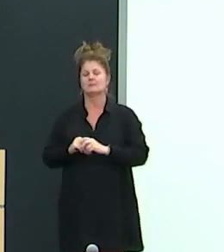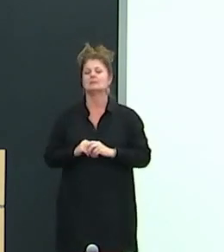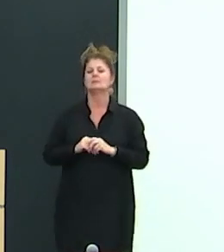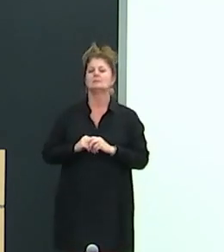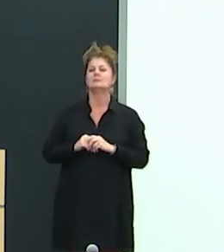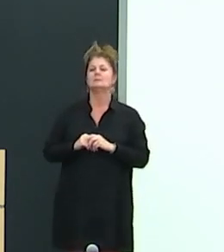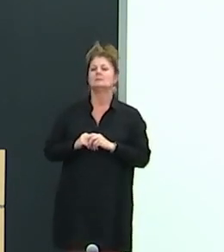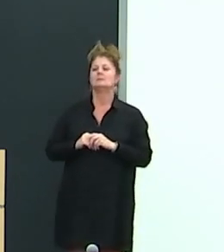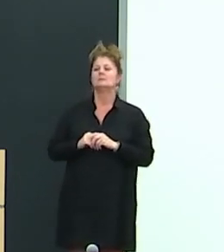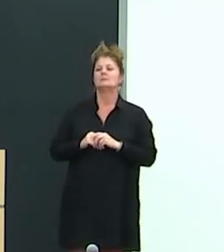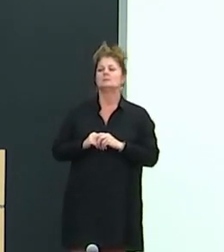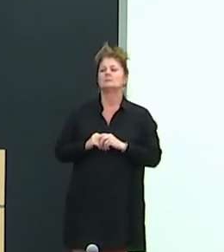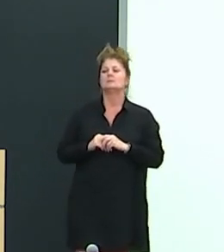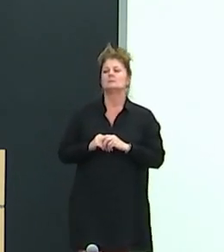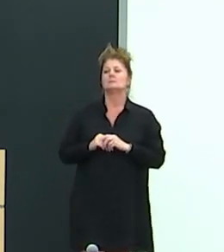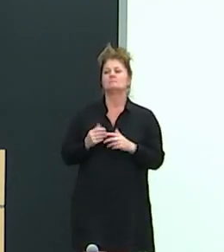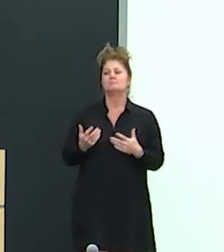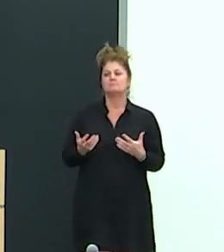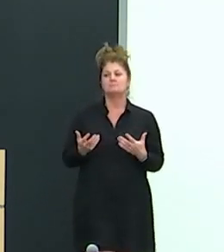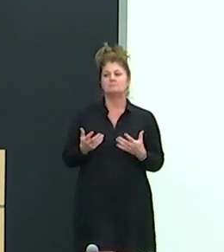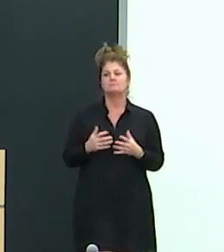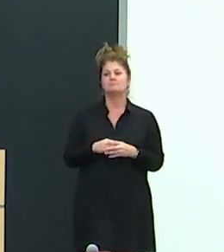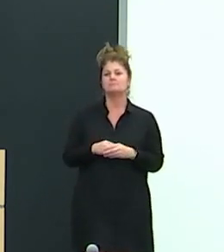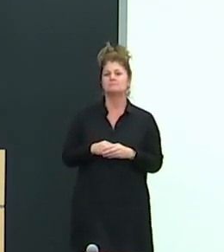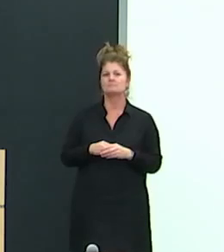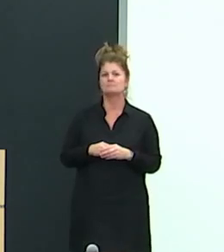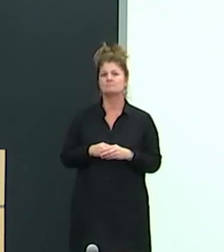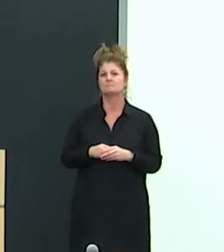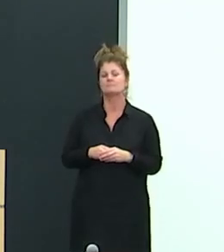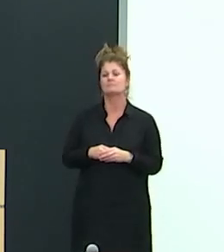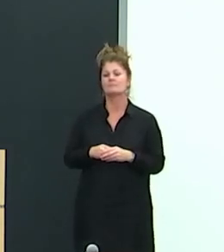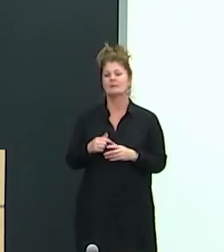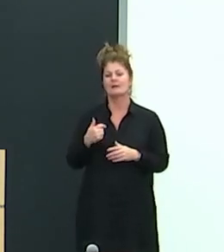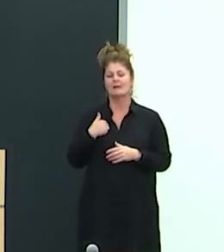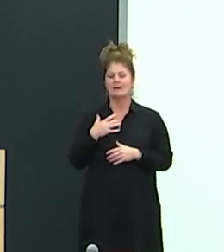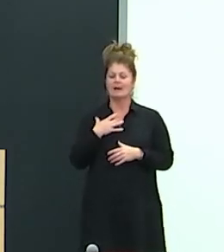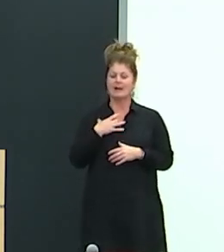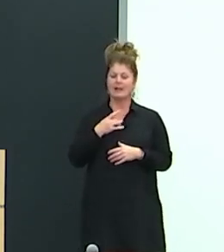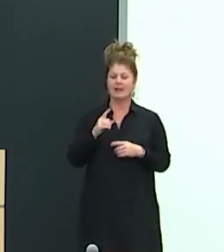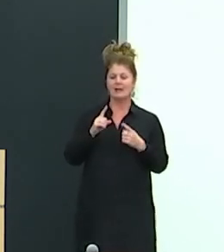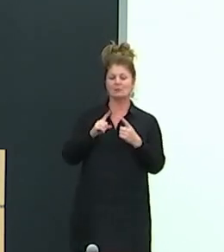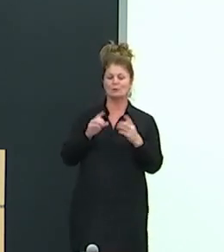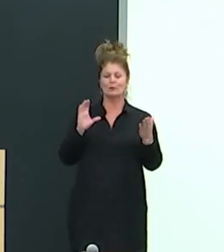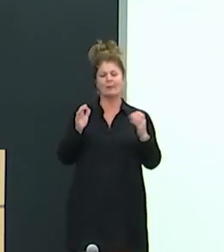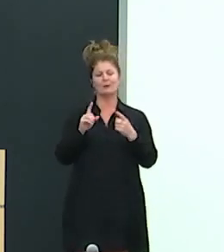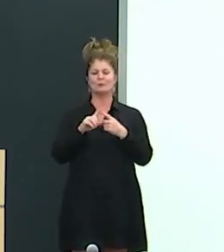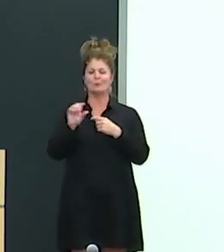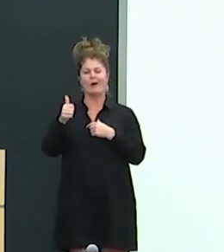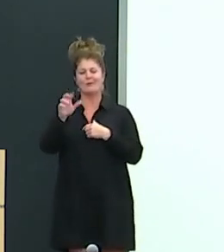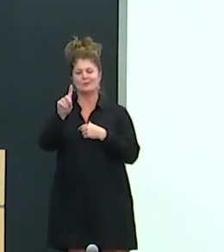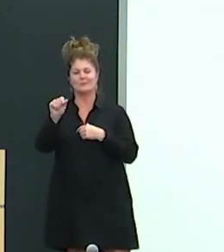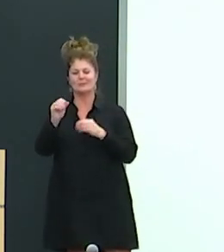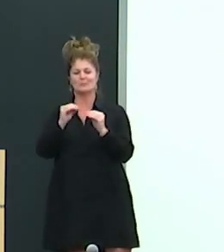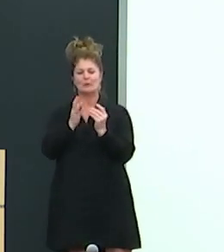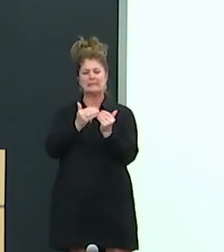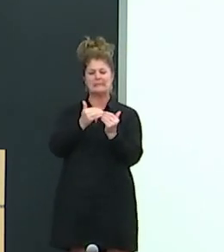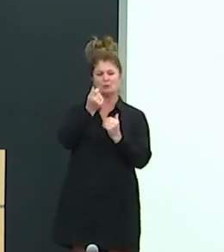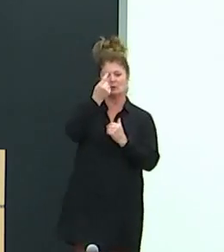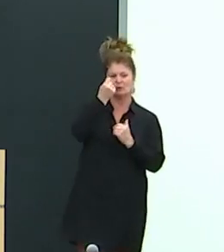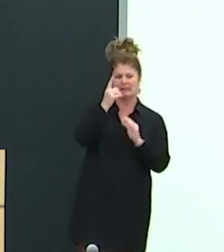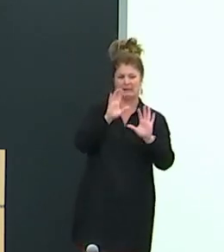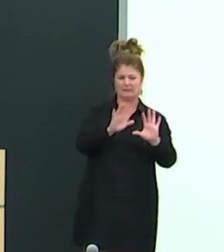You know, I like to equate neurodiversity to other disabilities that are easier to